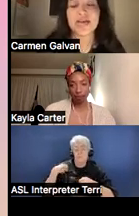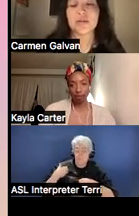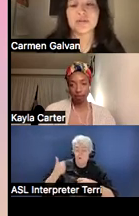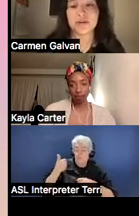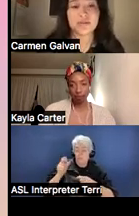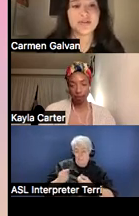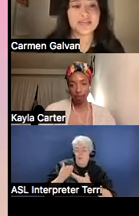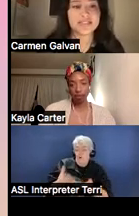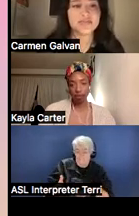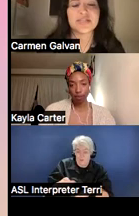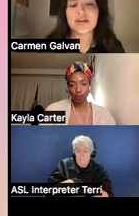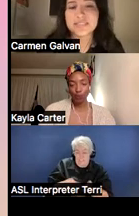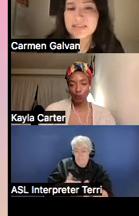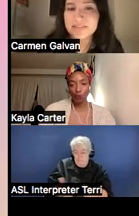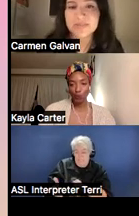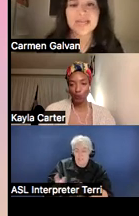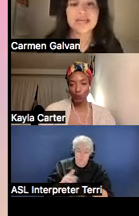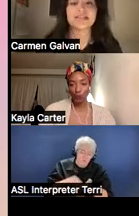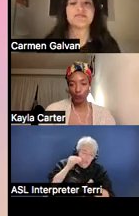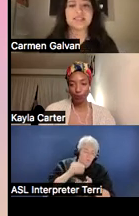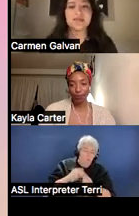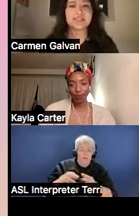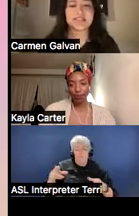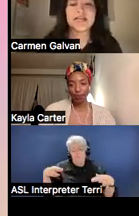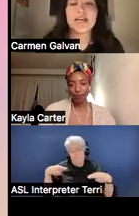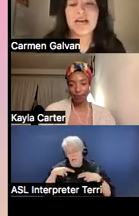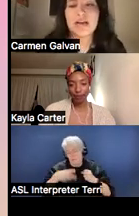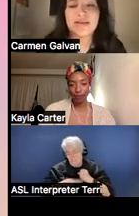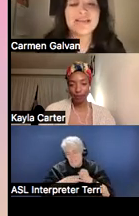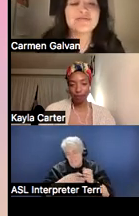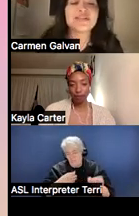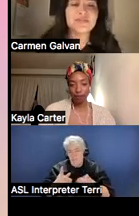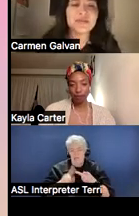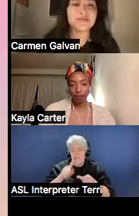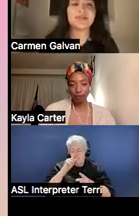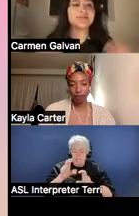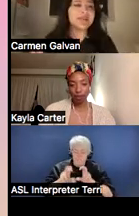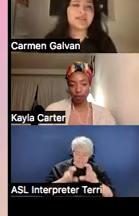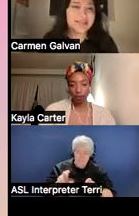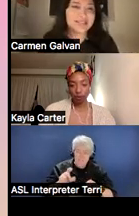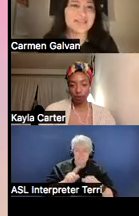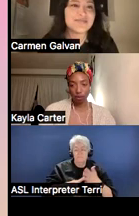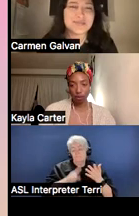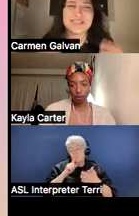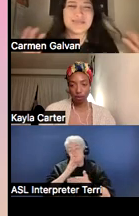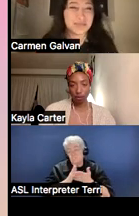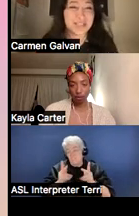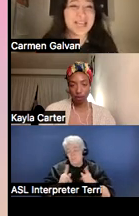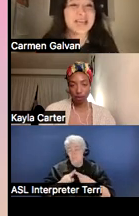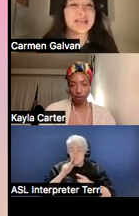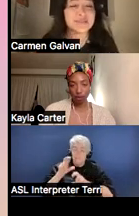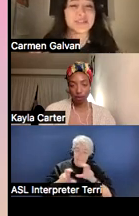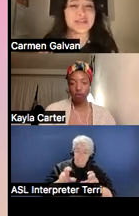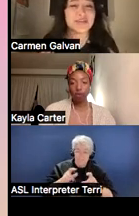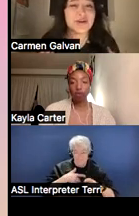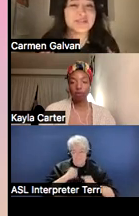order to help learn about things like retirement savings plans, investments. And for some people, and things like investments feel really